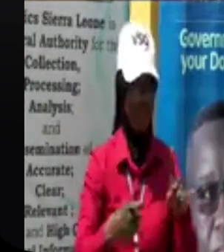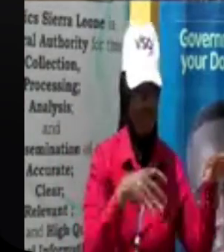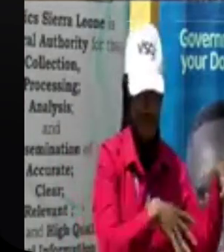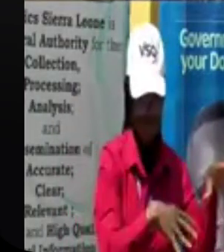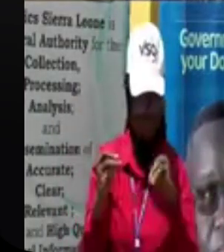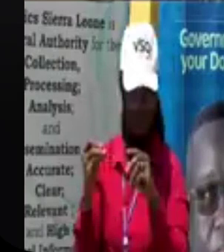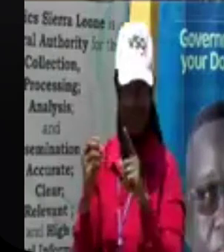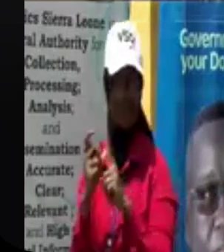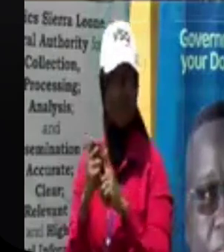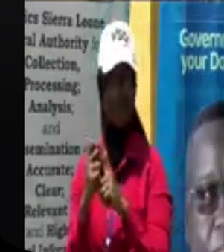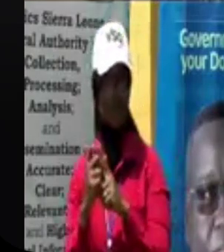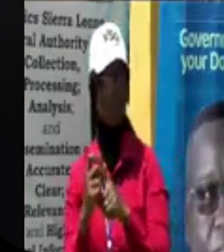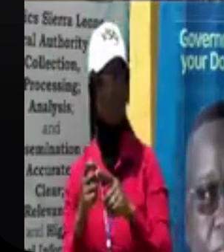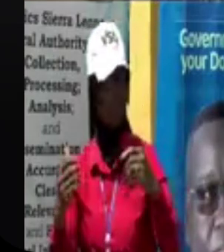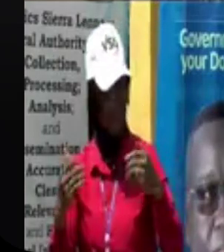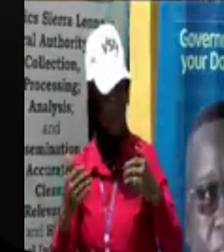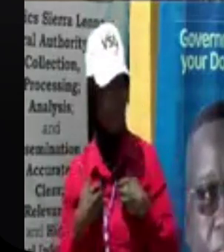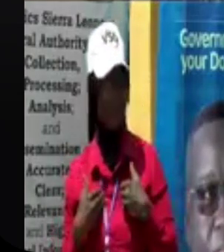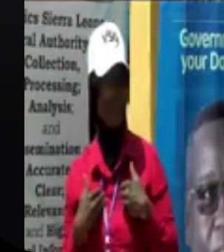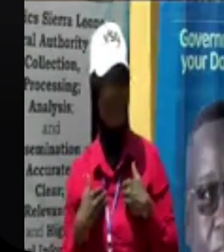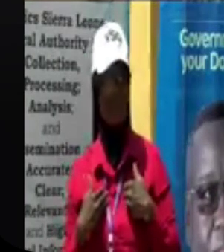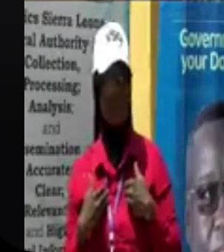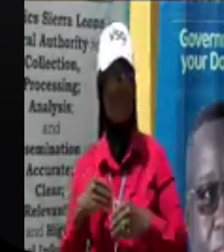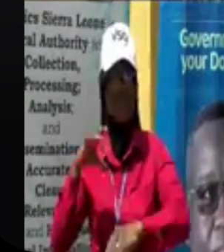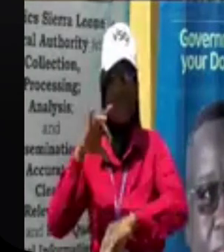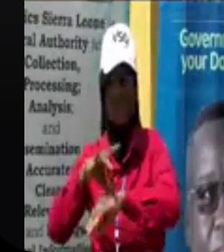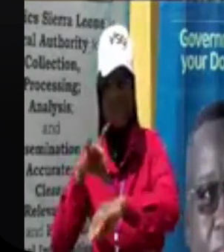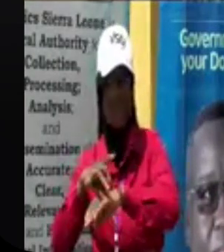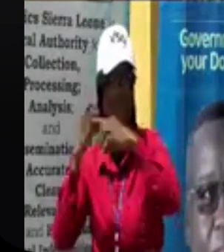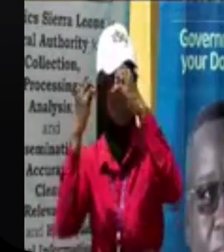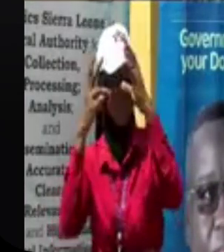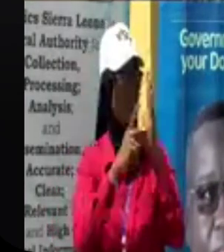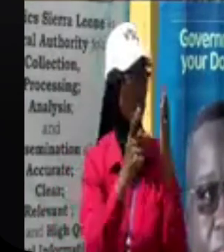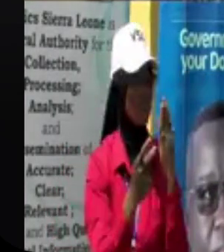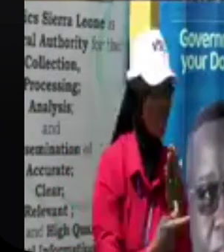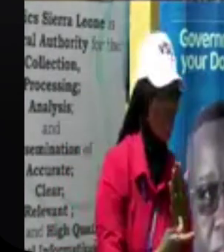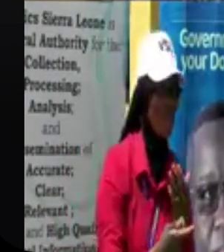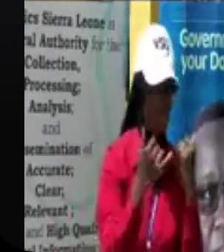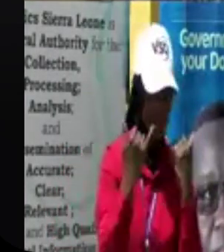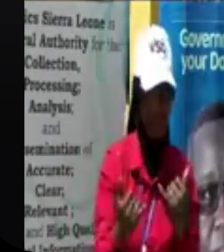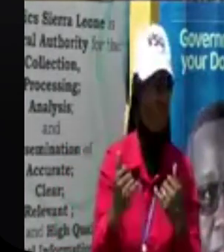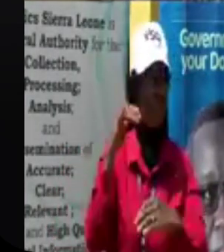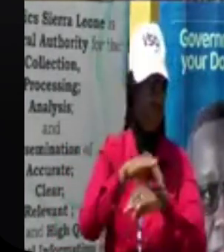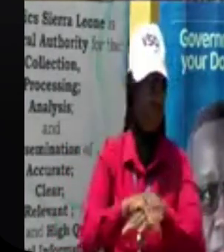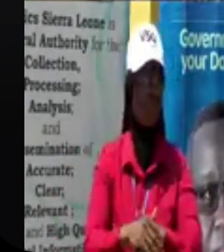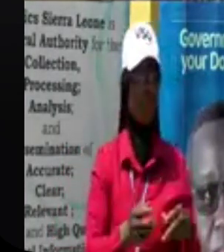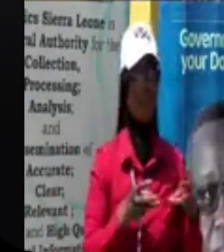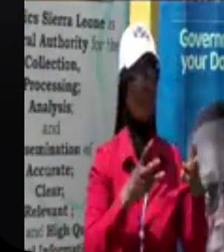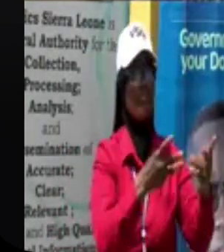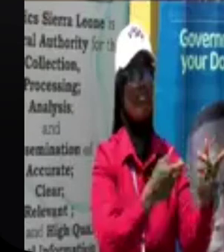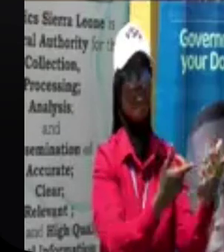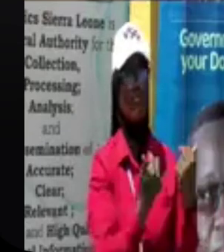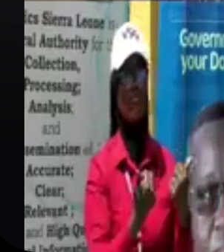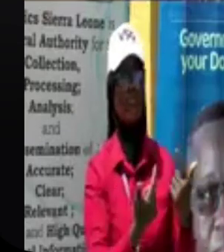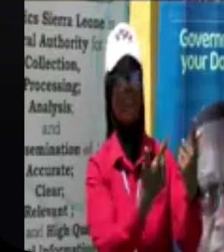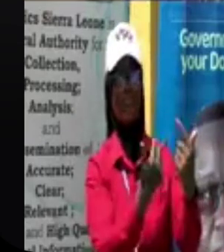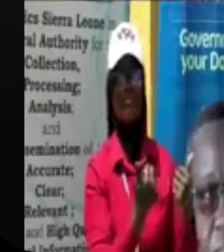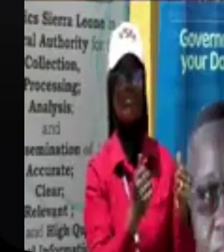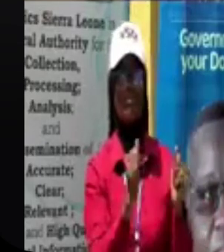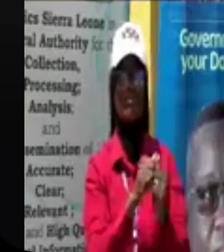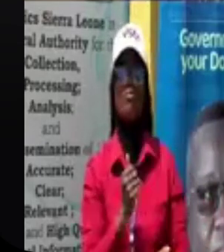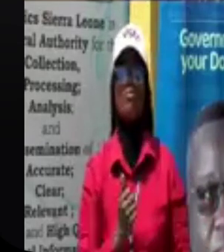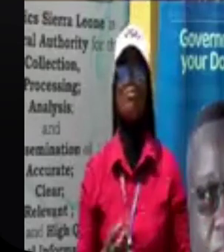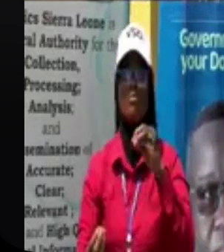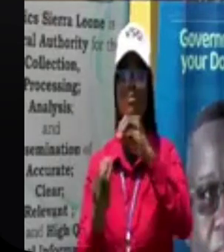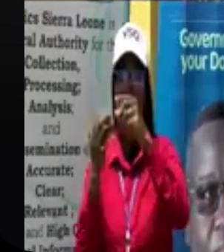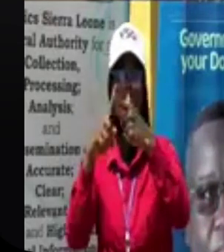rice, we get livestock projects. We done recently, they're on the way for camp, nutrition for add